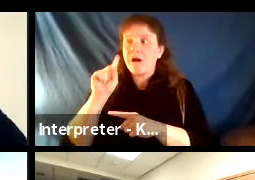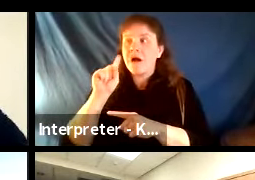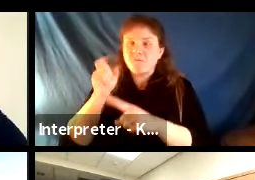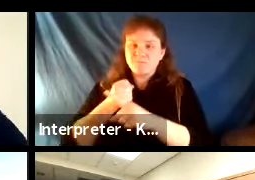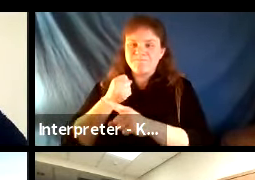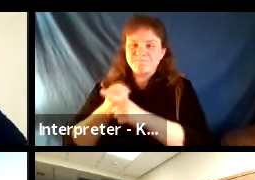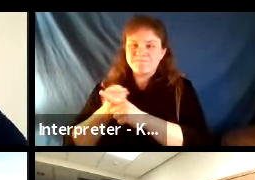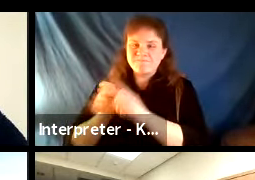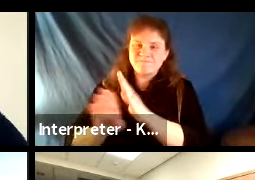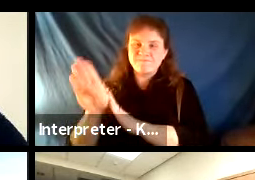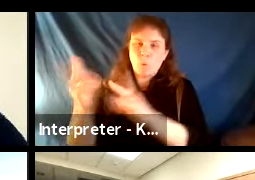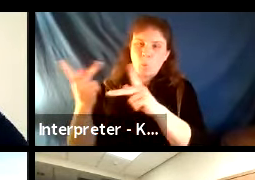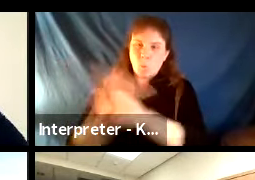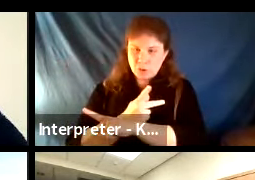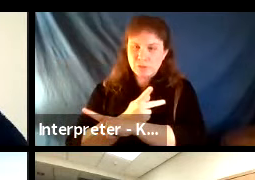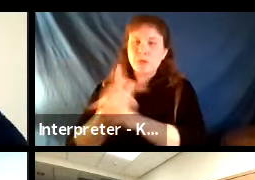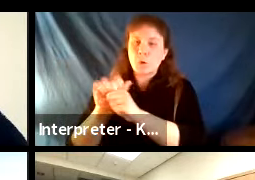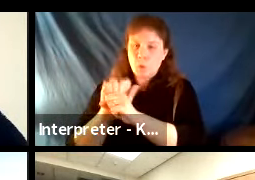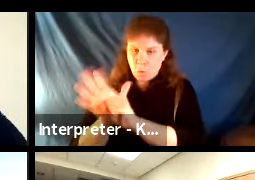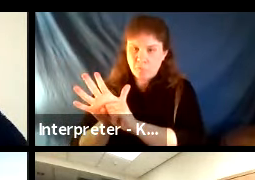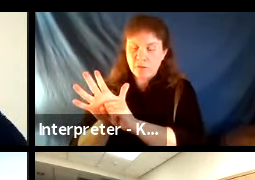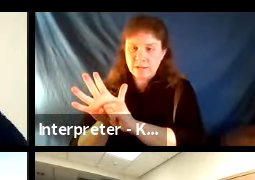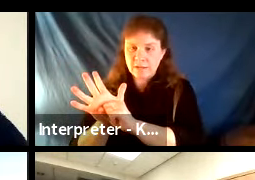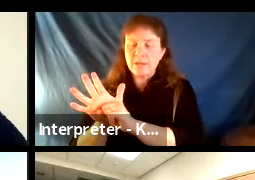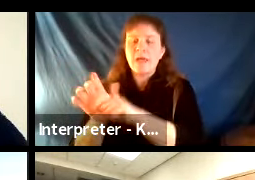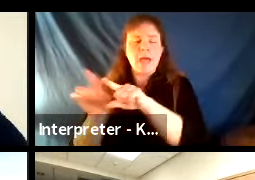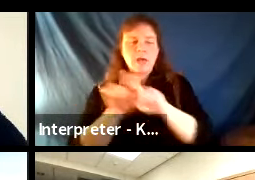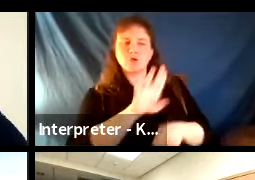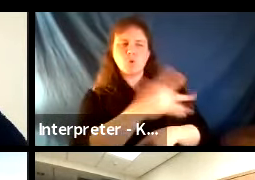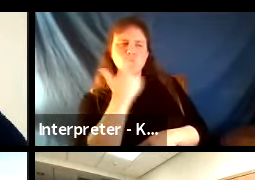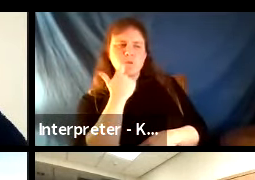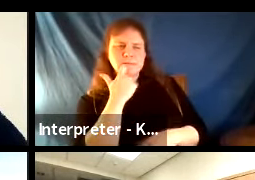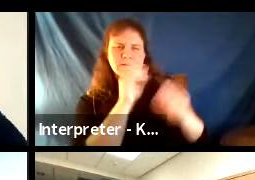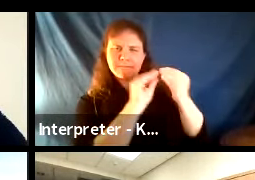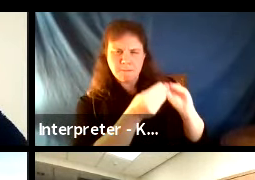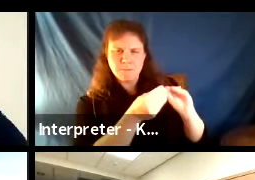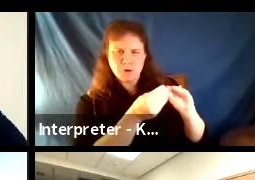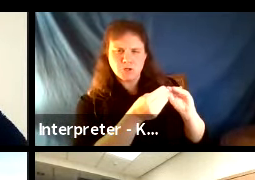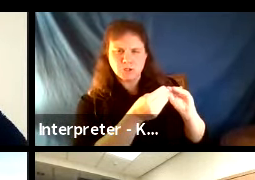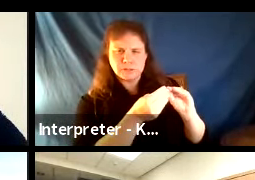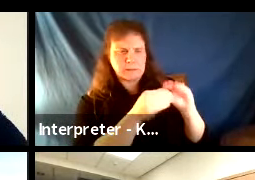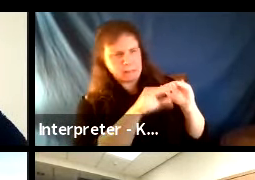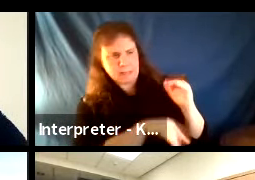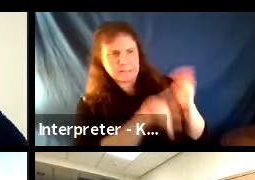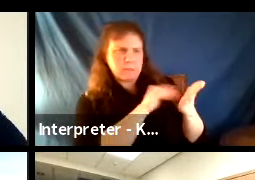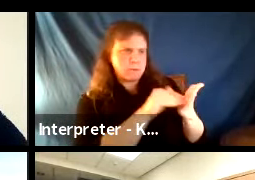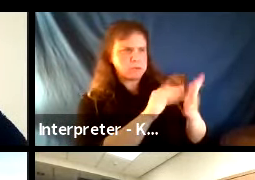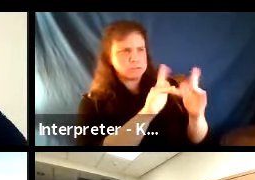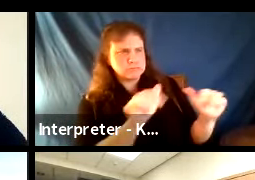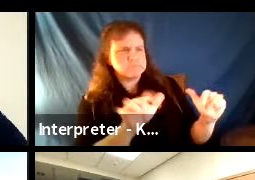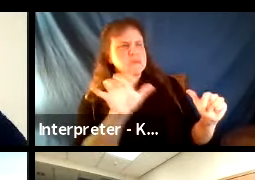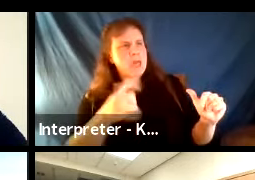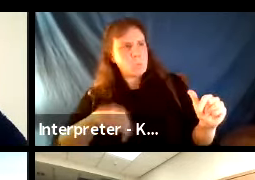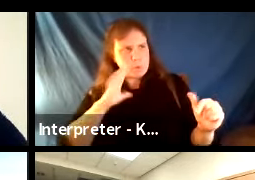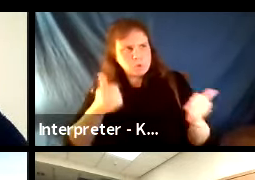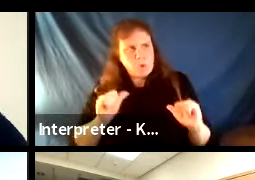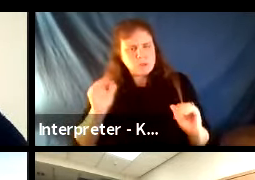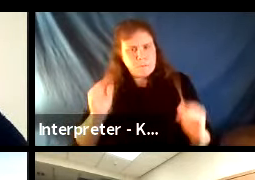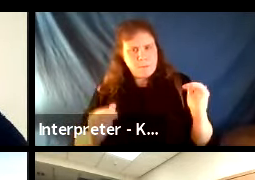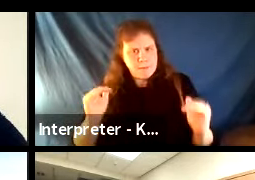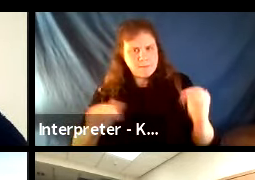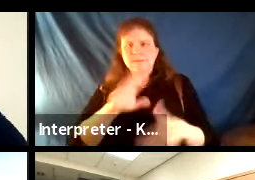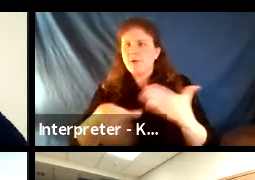COVID-19 disease, and the numbers that you mentioned, and trying to balance all those factors.